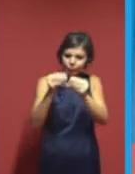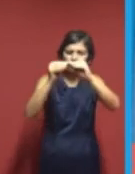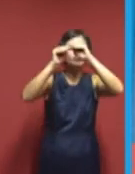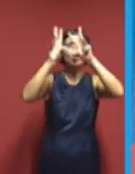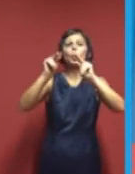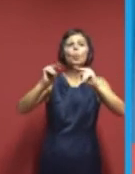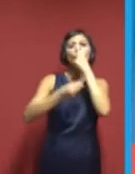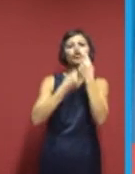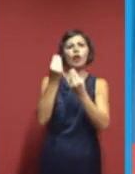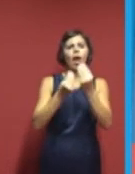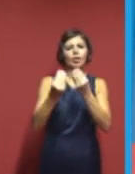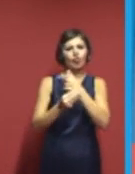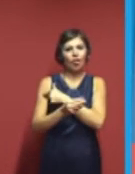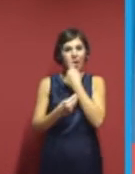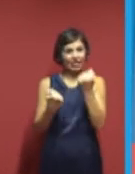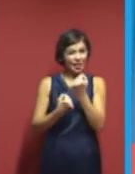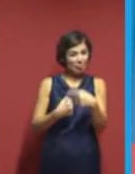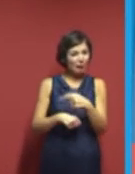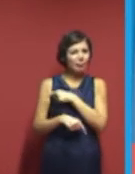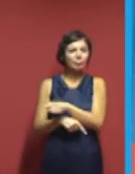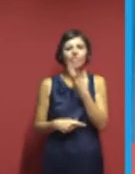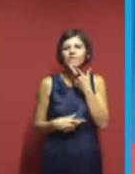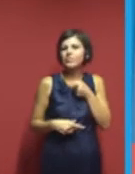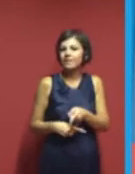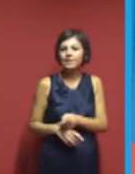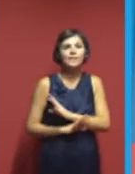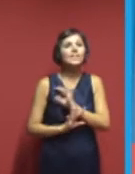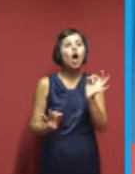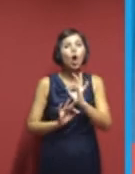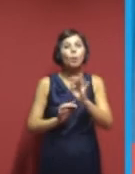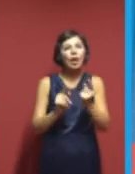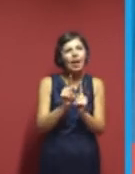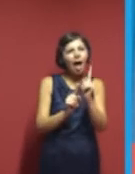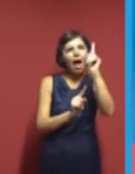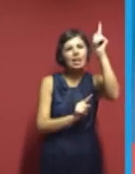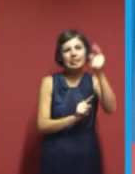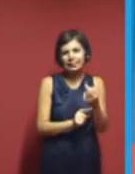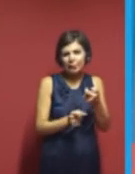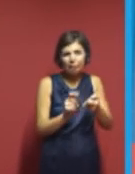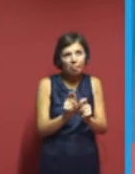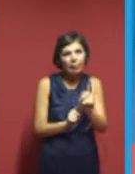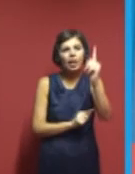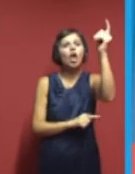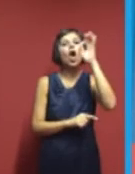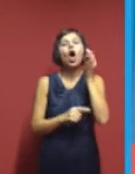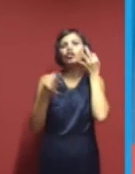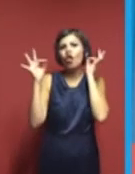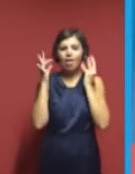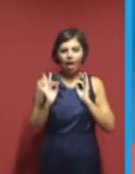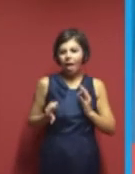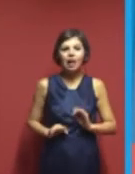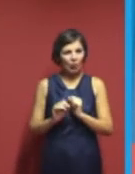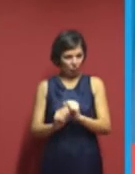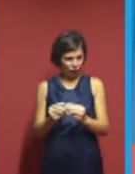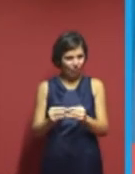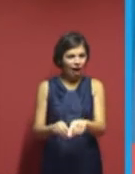create rockets and see how far they can launch them. Jewelry making, sewing, candy and food making, chariot building, where